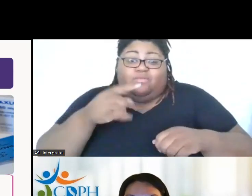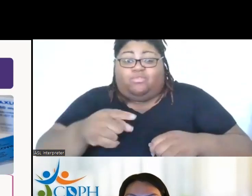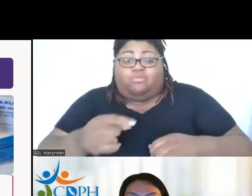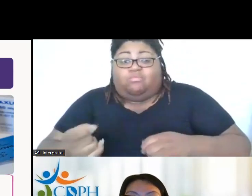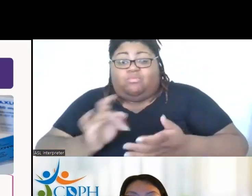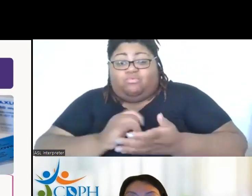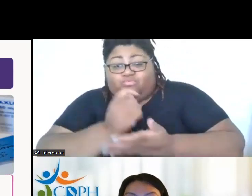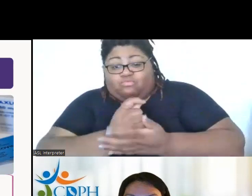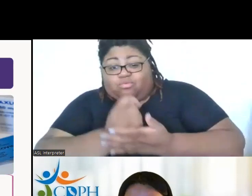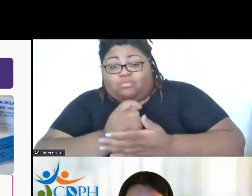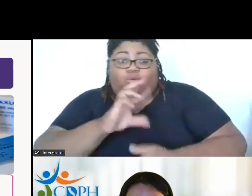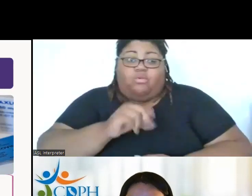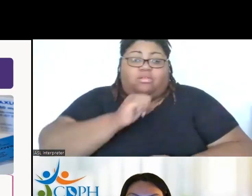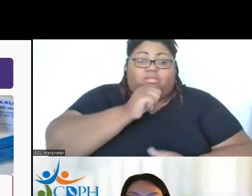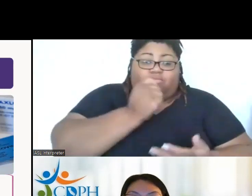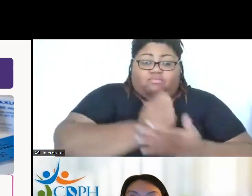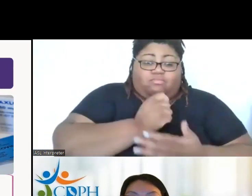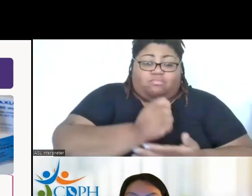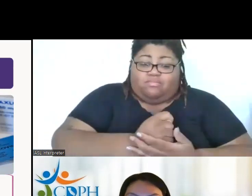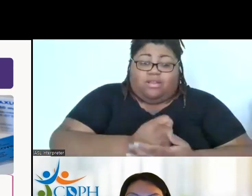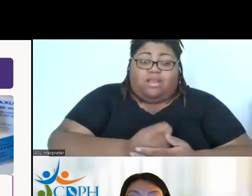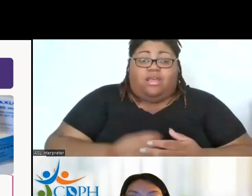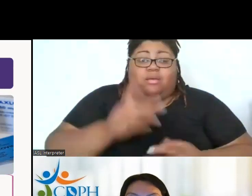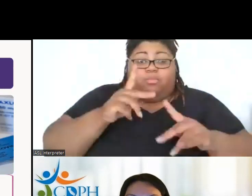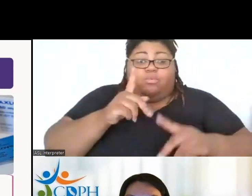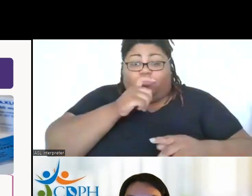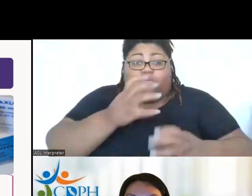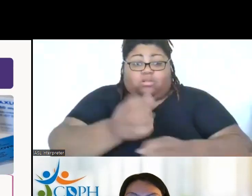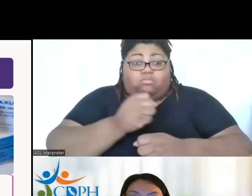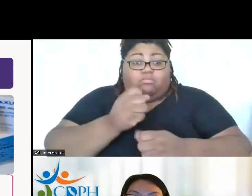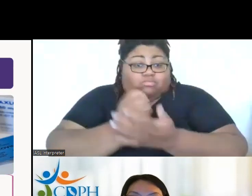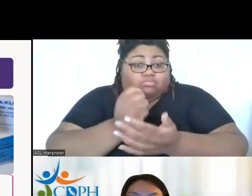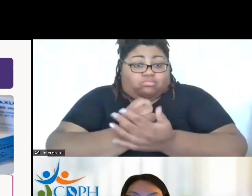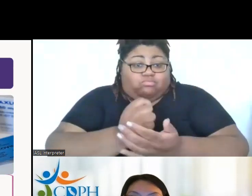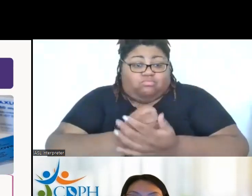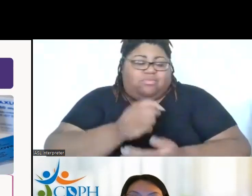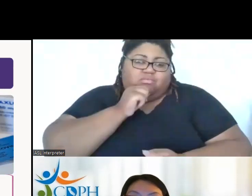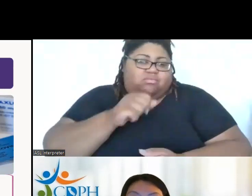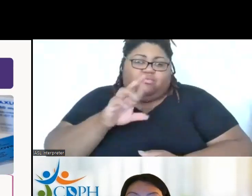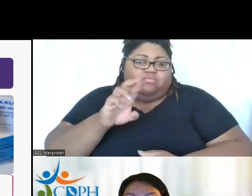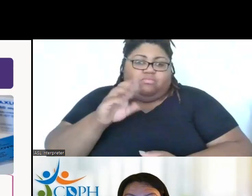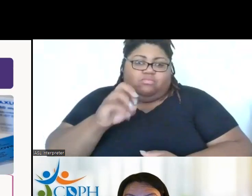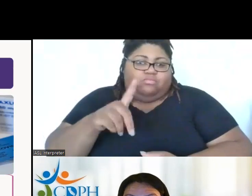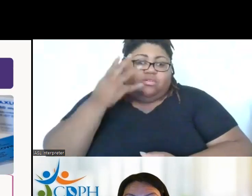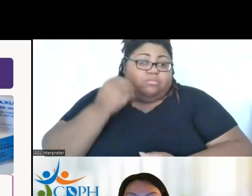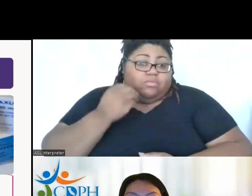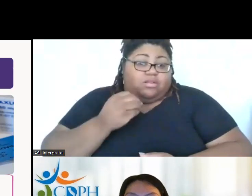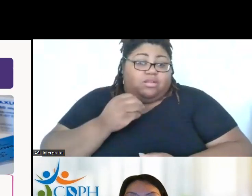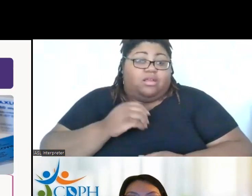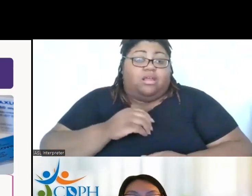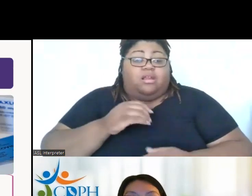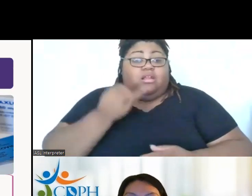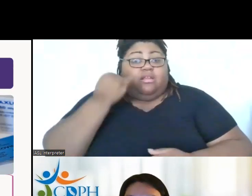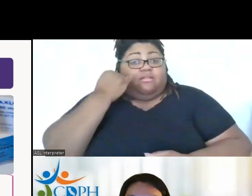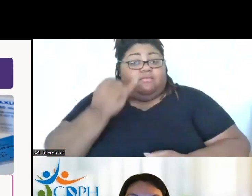virus. And the vast majority of people who take treatment don't get rebound. And when rebound does occur, the